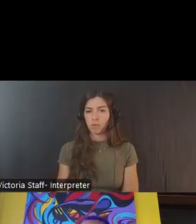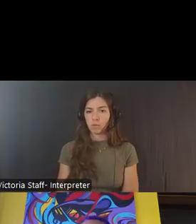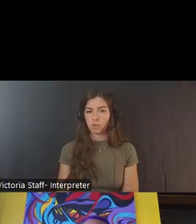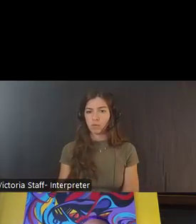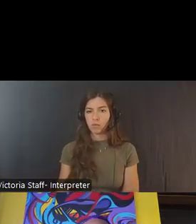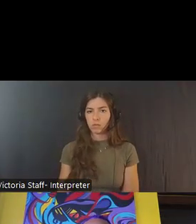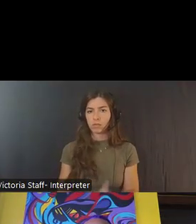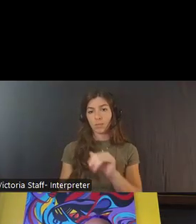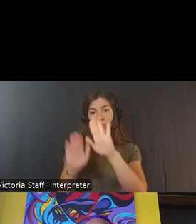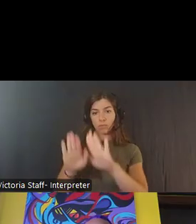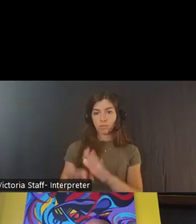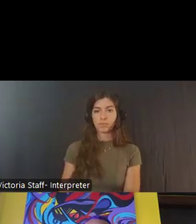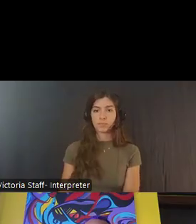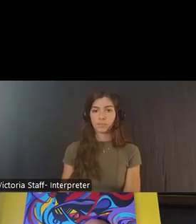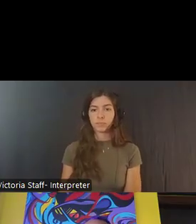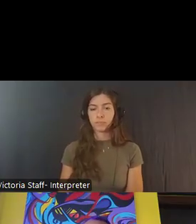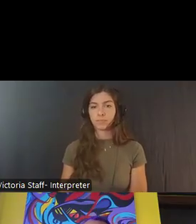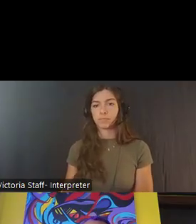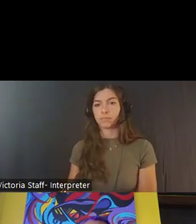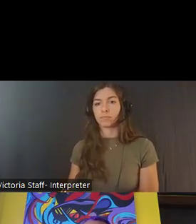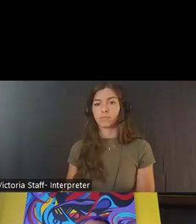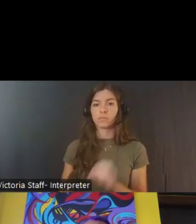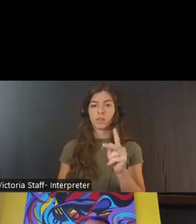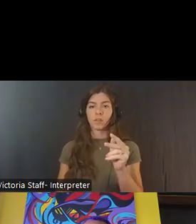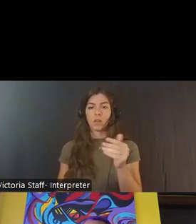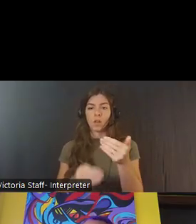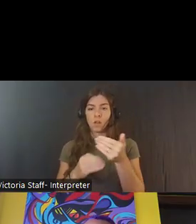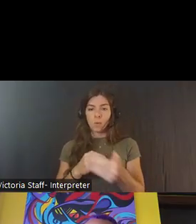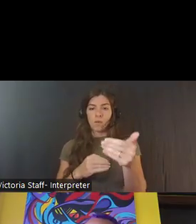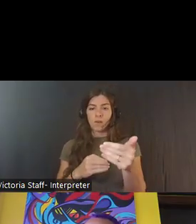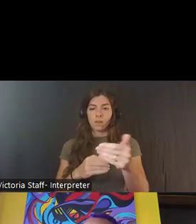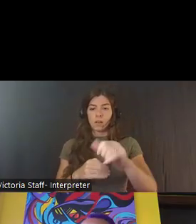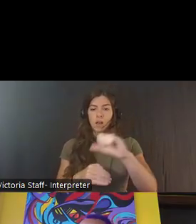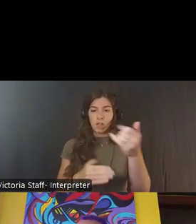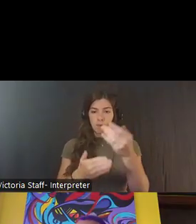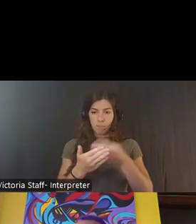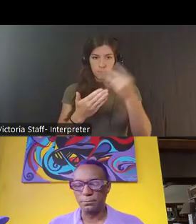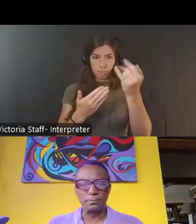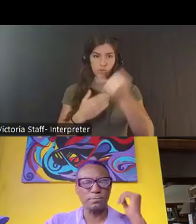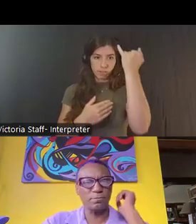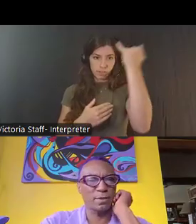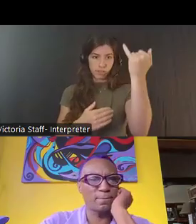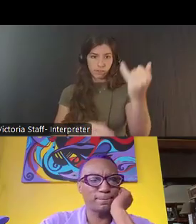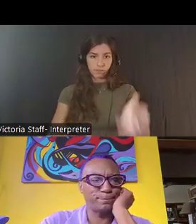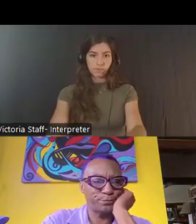that would be great. Okay, I'm going to move on to some other project ideas.